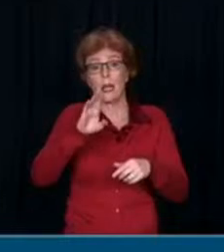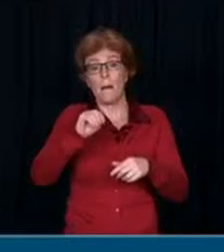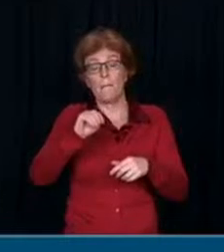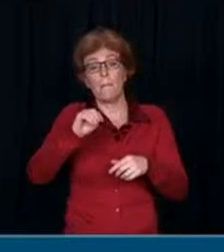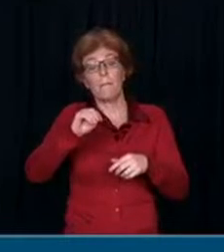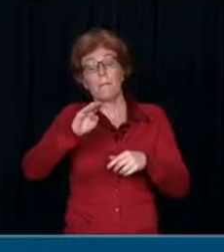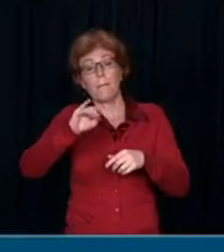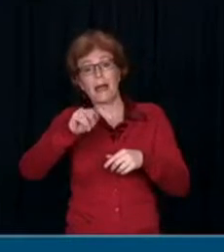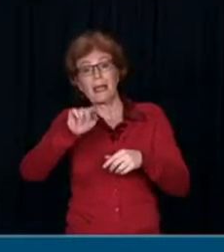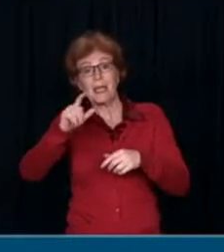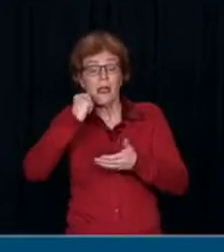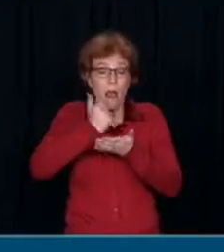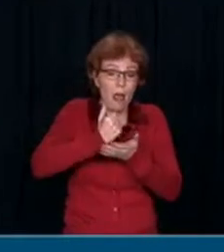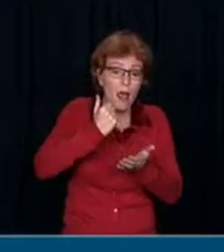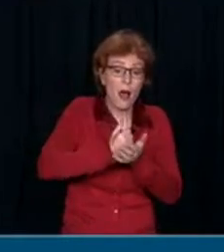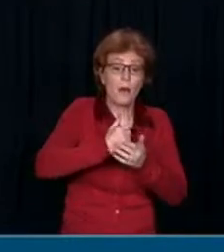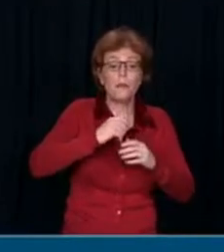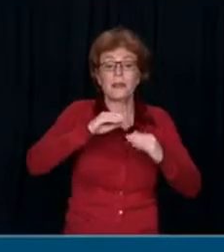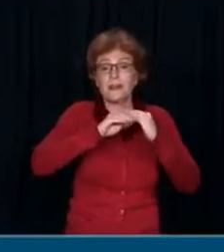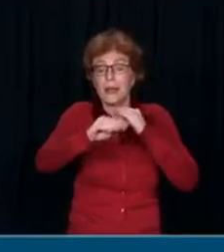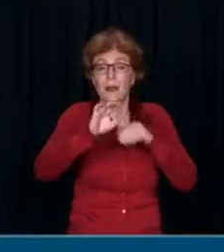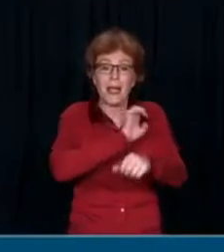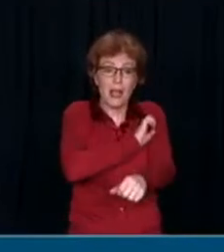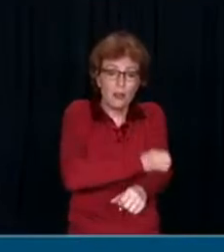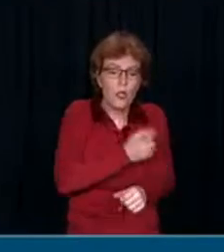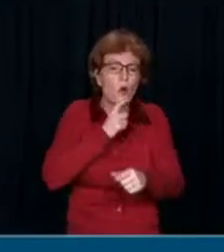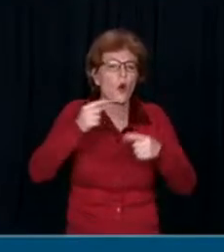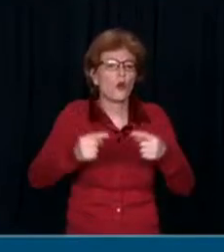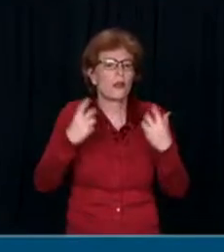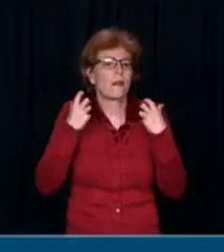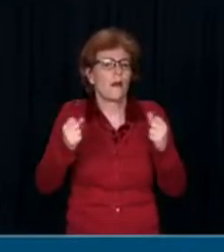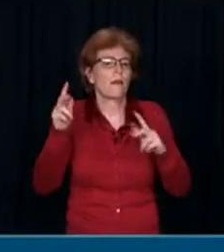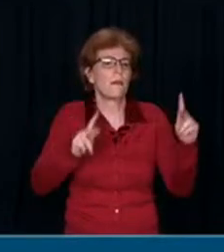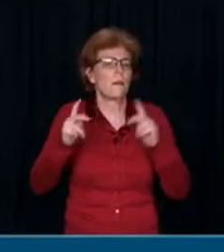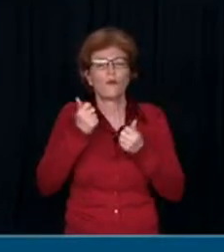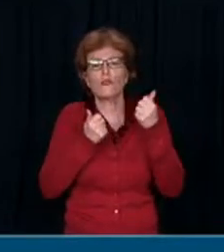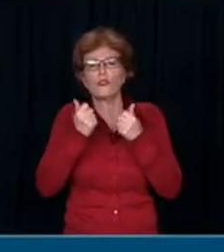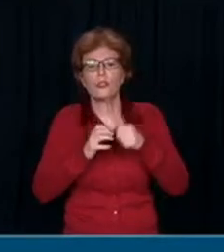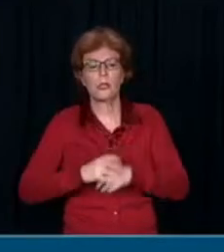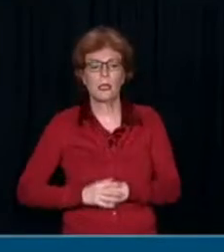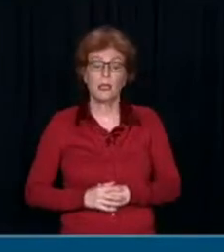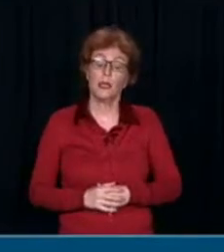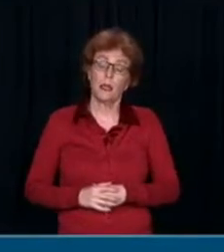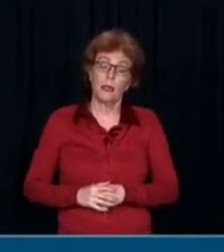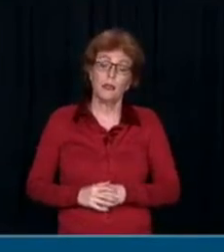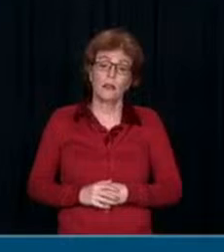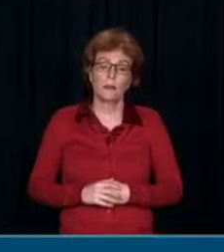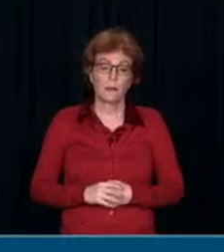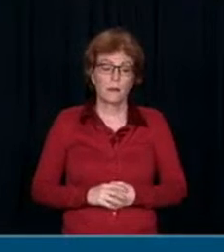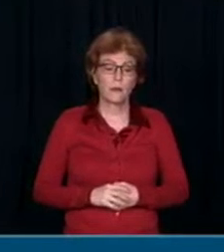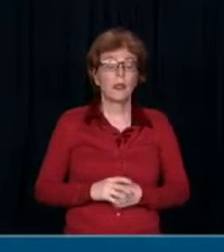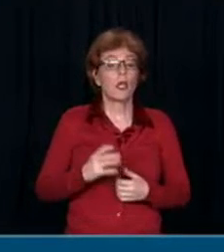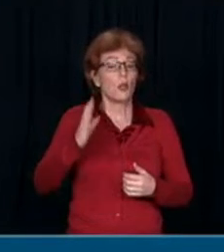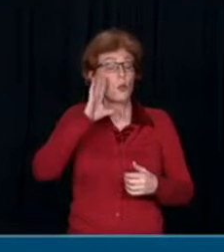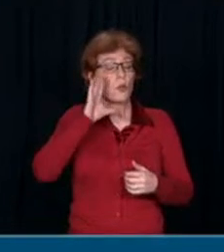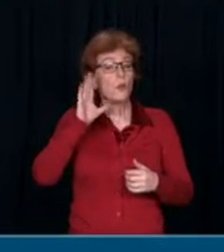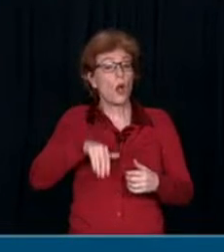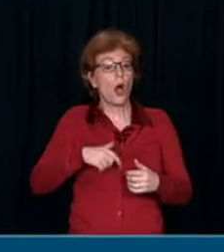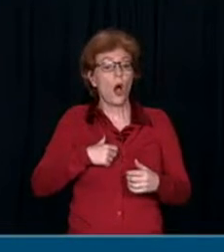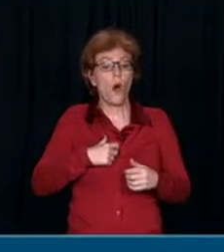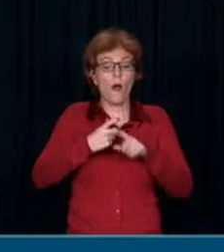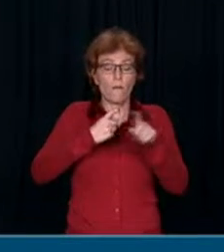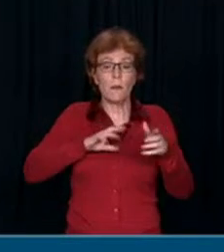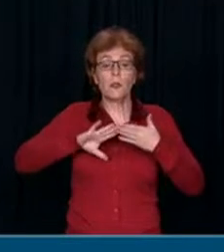state's economy, stabilizing energy, or is it hurting the health of people? You know, I come from